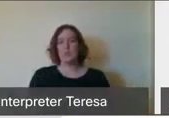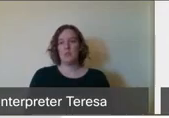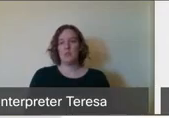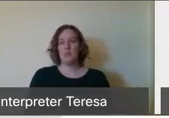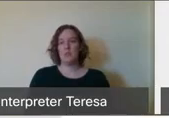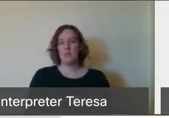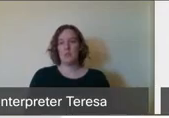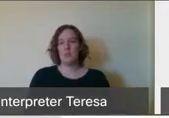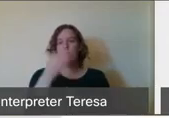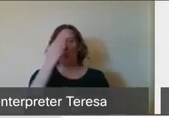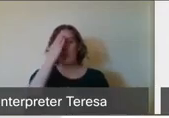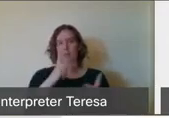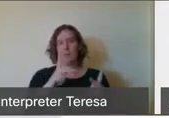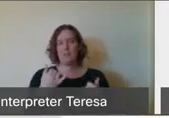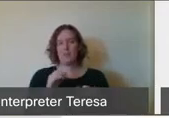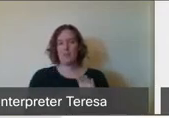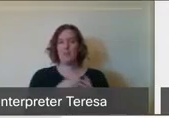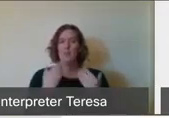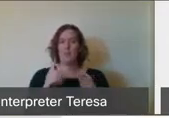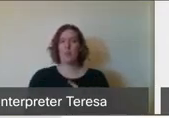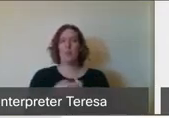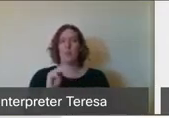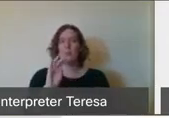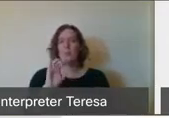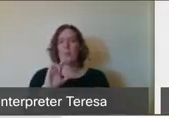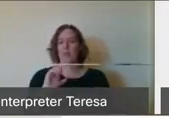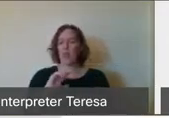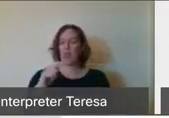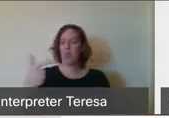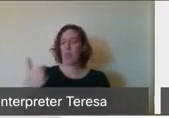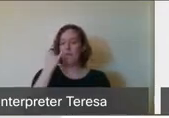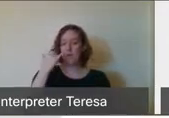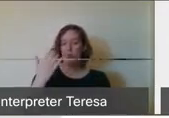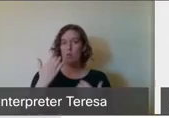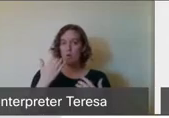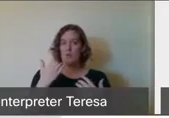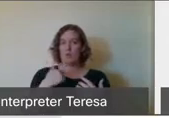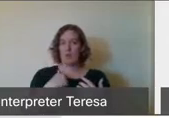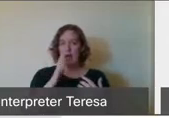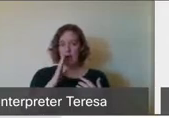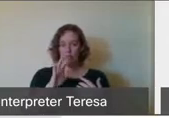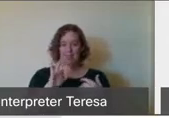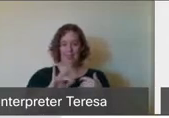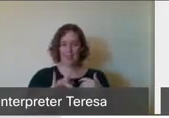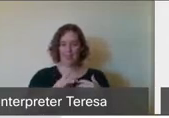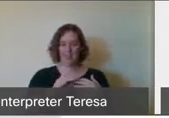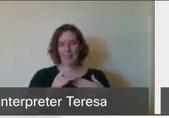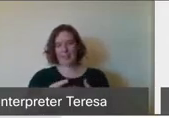people will still join, we'll get started. And Michael, I will hand it off to you if you wanna, I'll drive if you wanna just read the